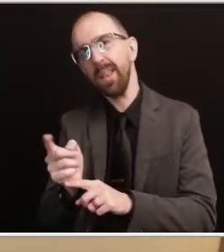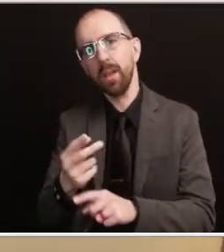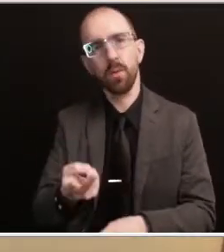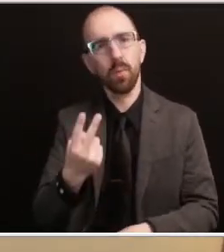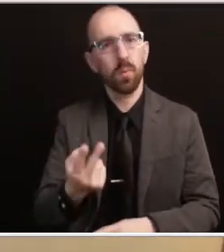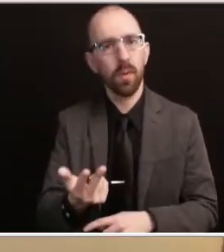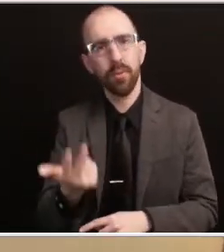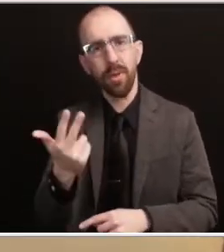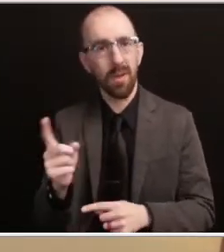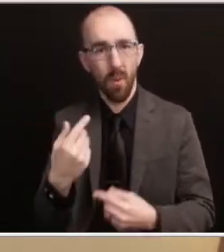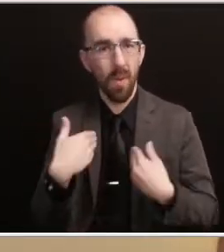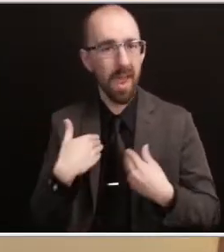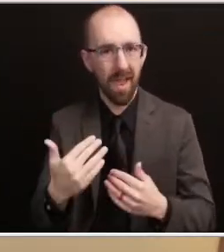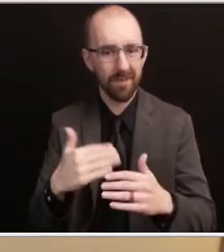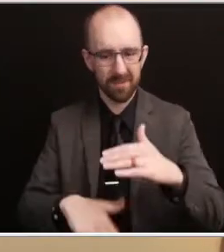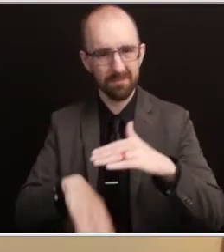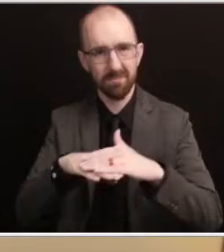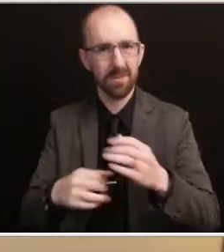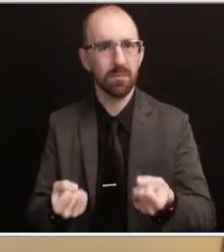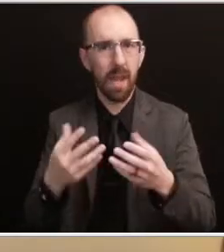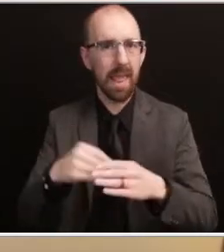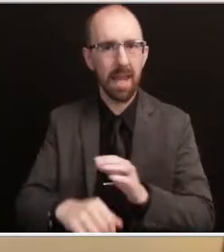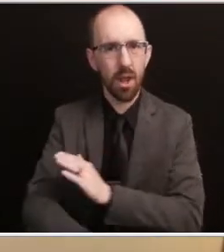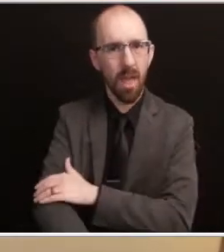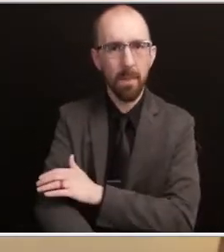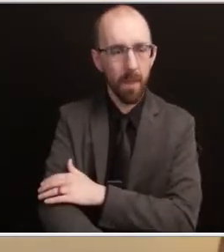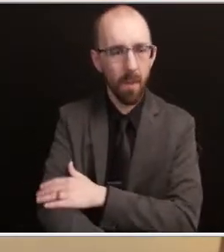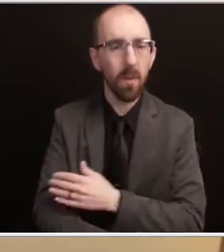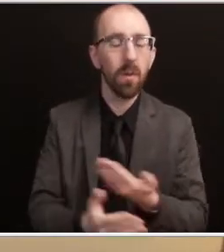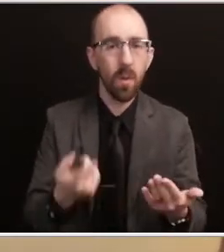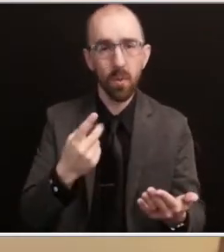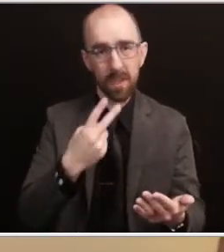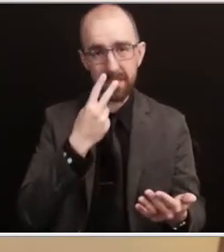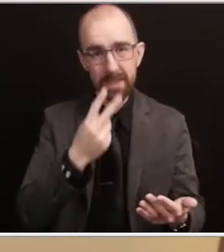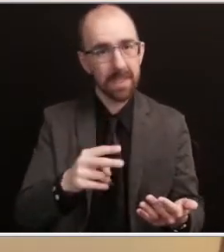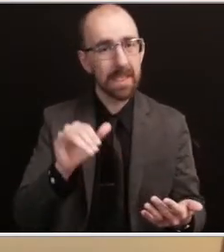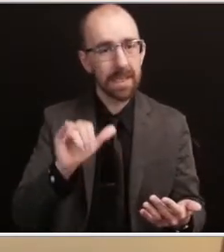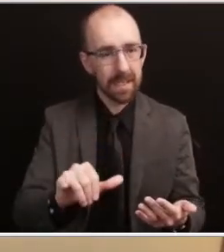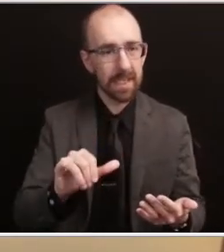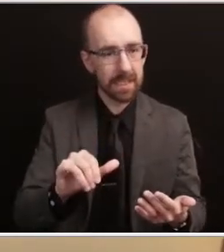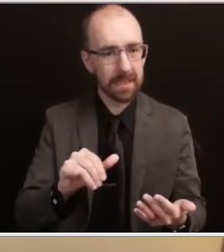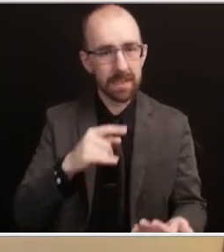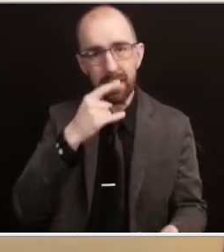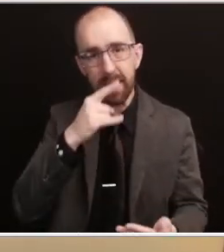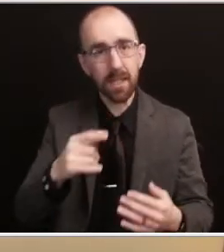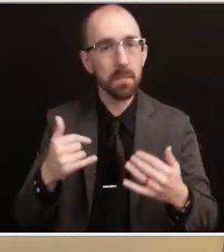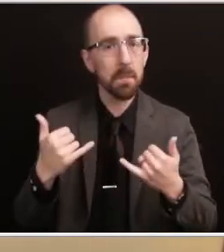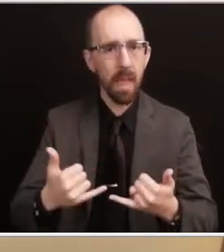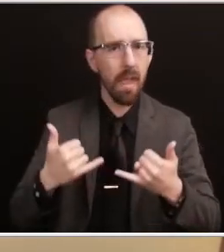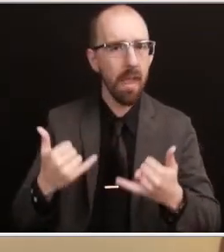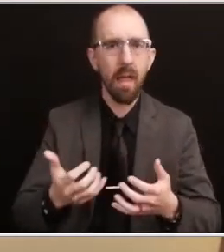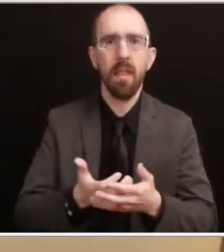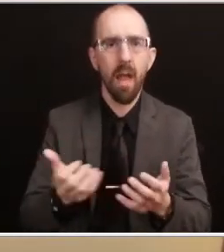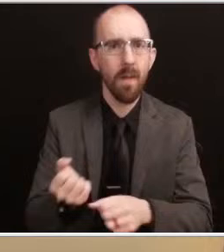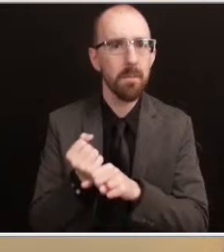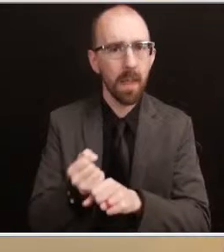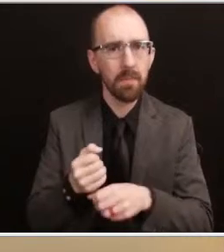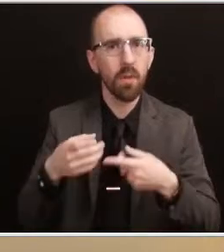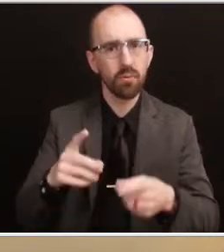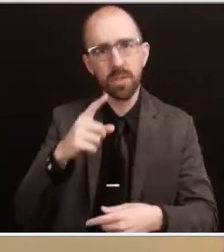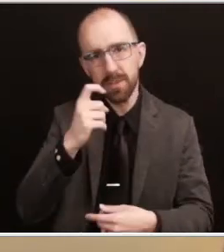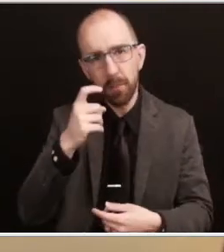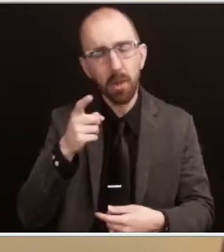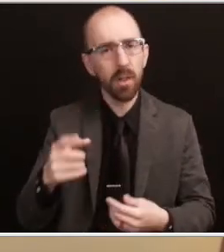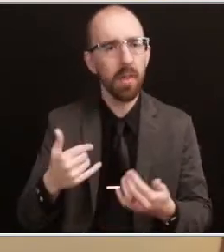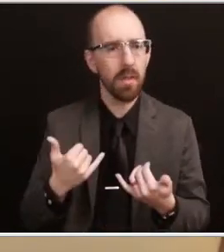have so many in the elbow. So you're seeing this, kids are playing a lot of baseball during the summer. They're